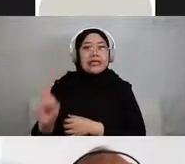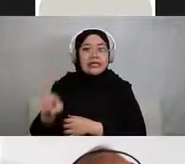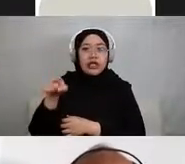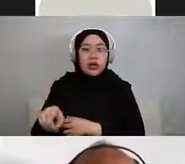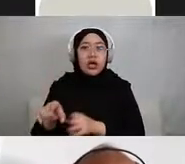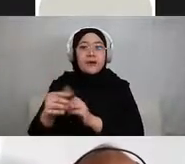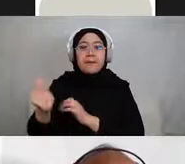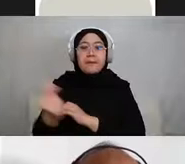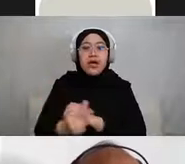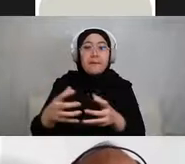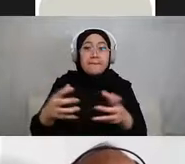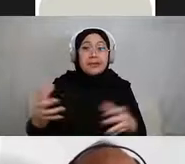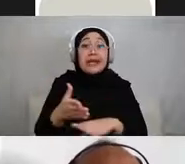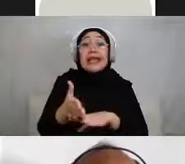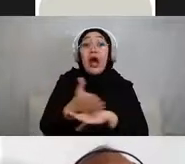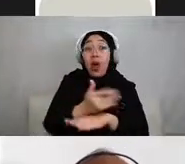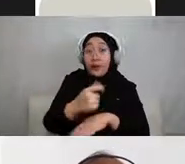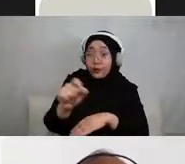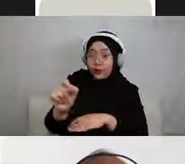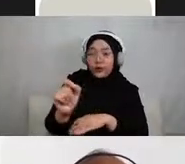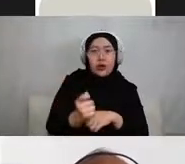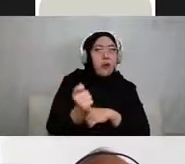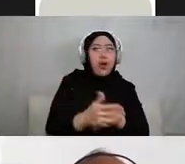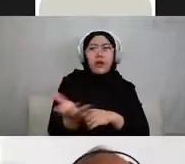high initial cost is there. The capex is high,